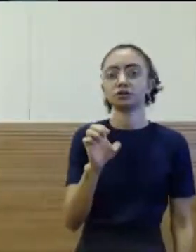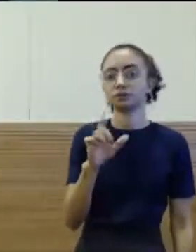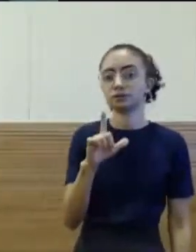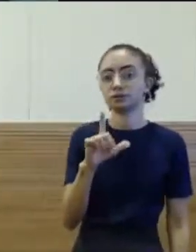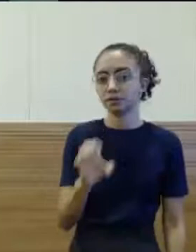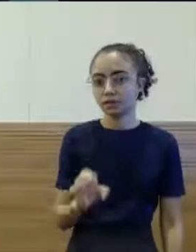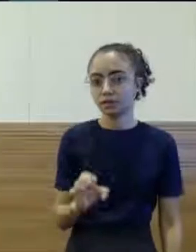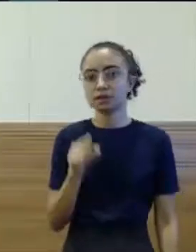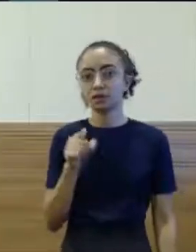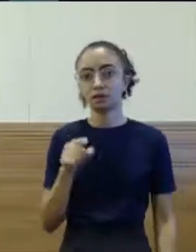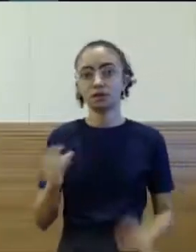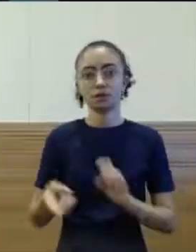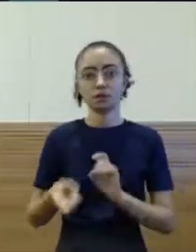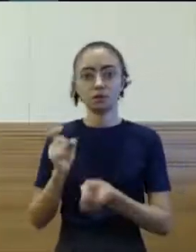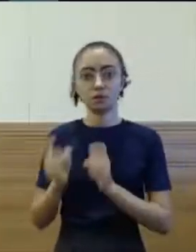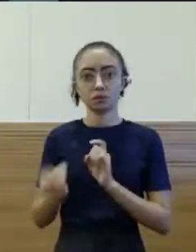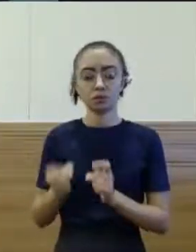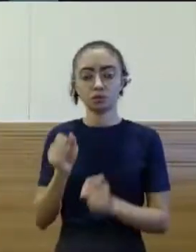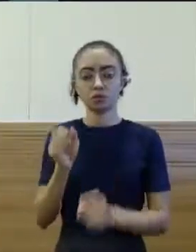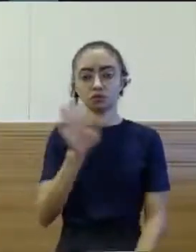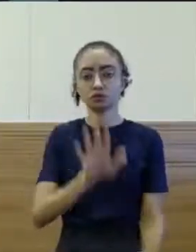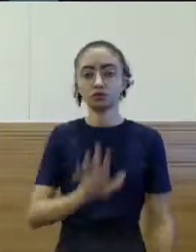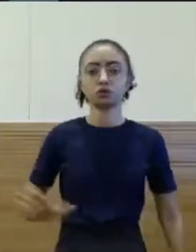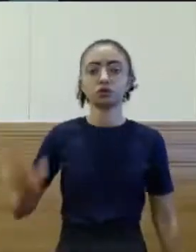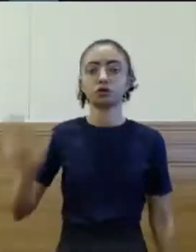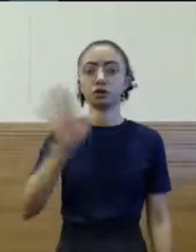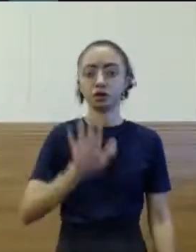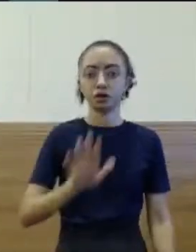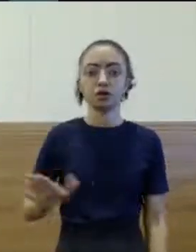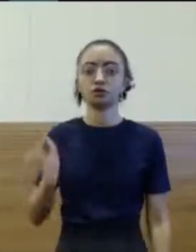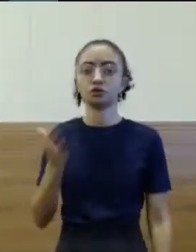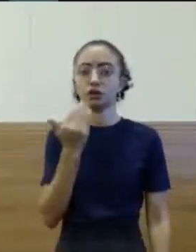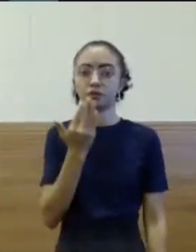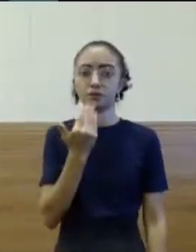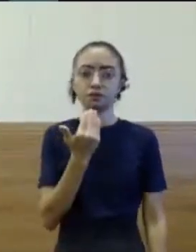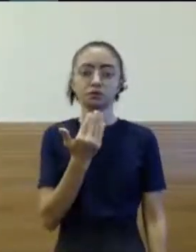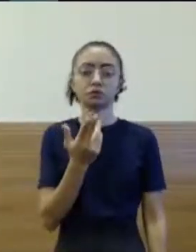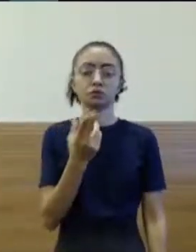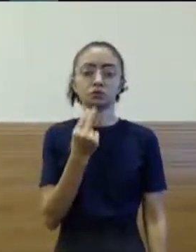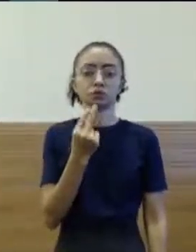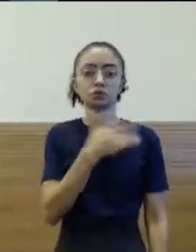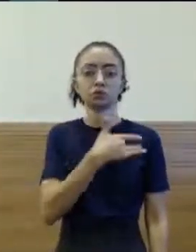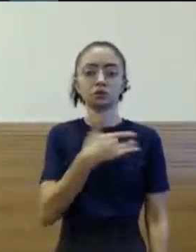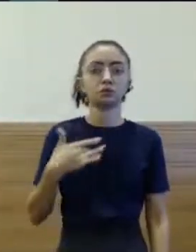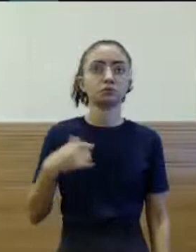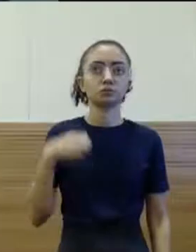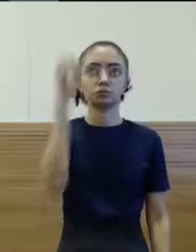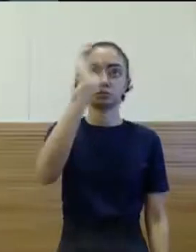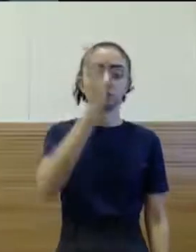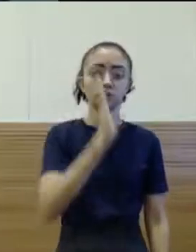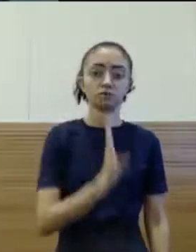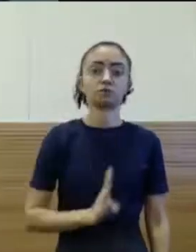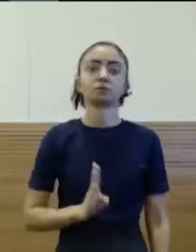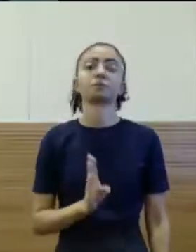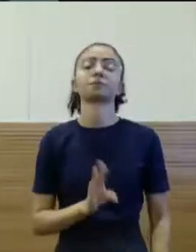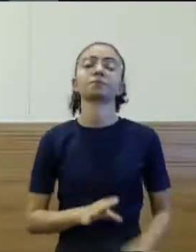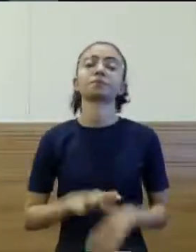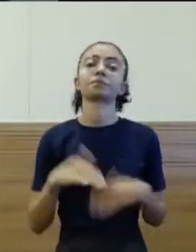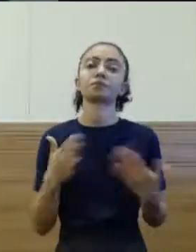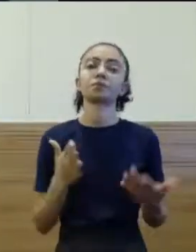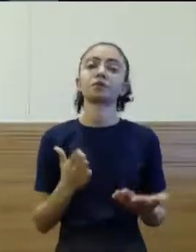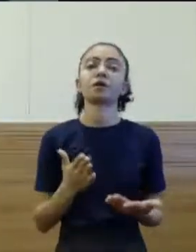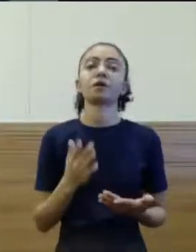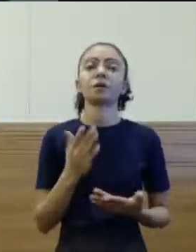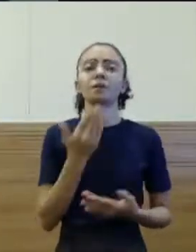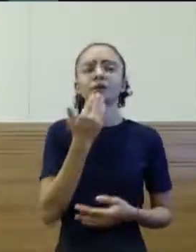Coordinator General of Food and Nutrition of the Ministry of Health in Brazil. Before passing the floor to her,